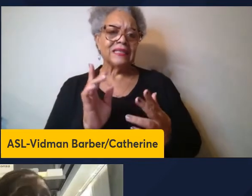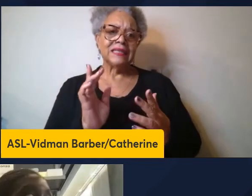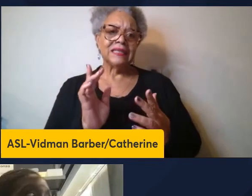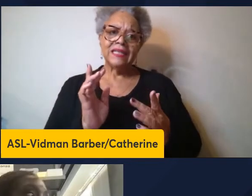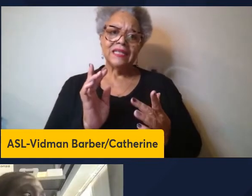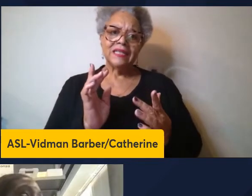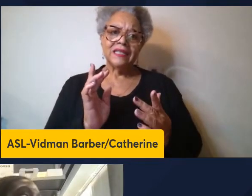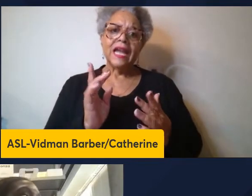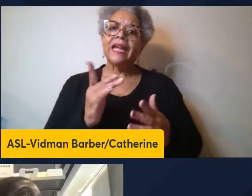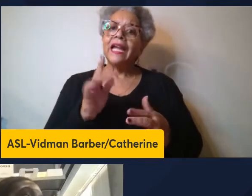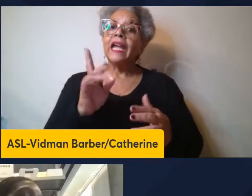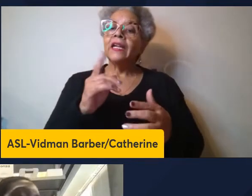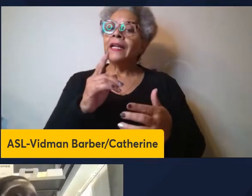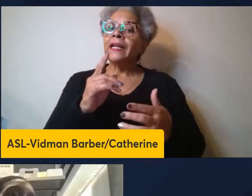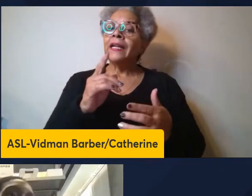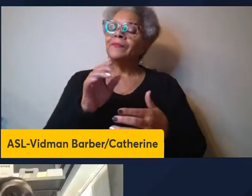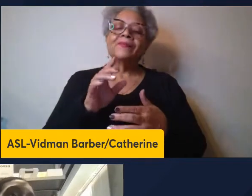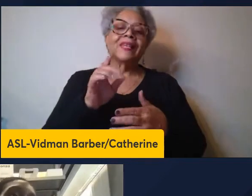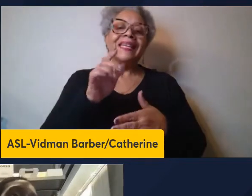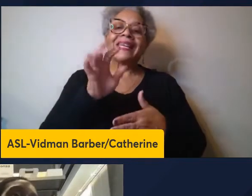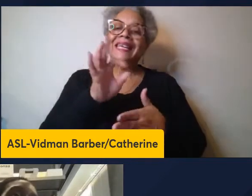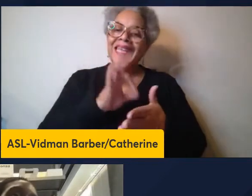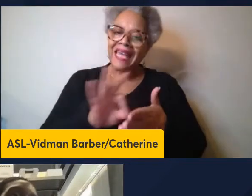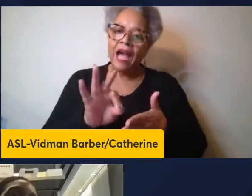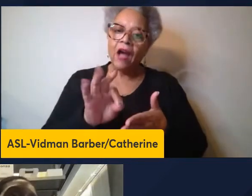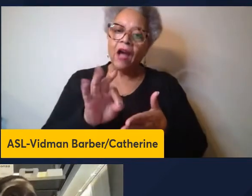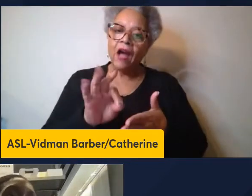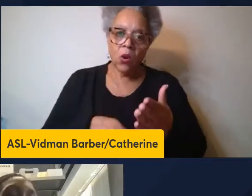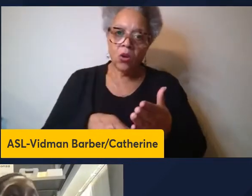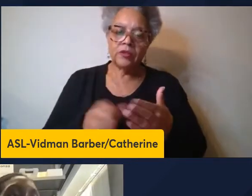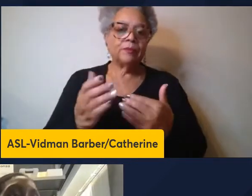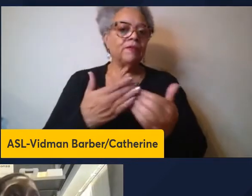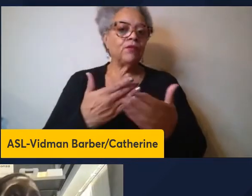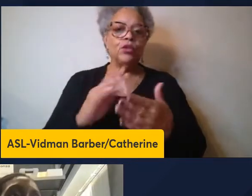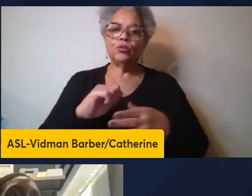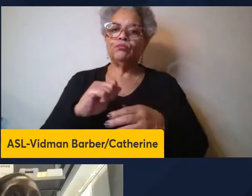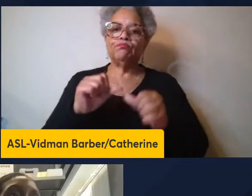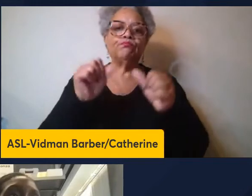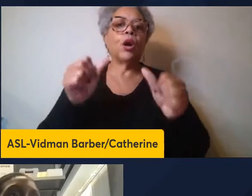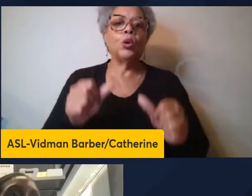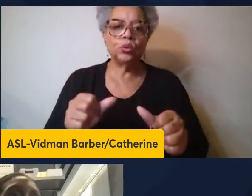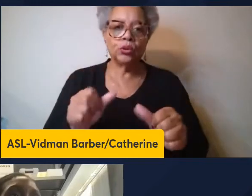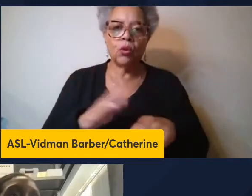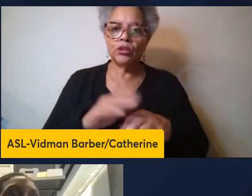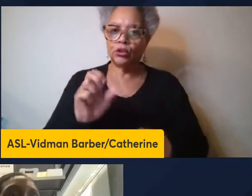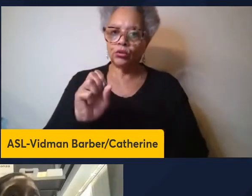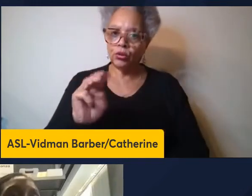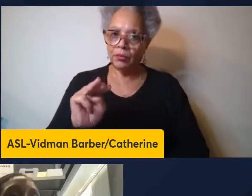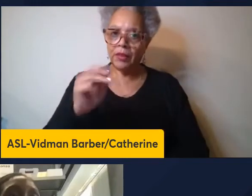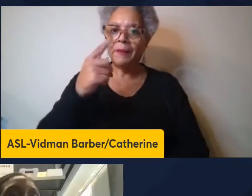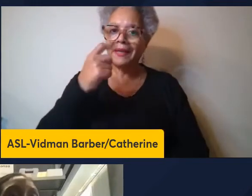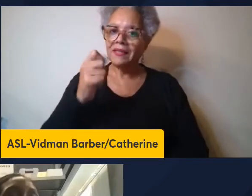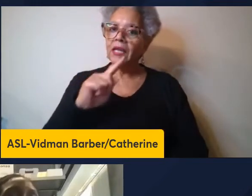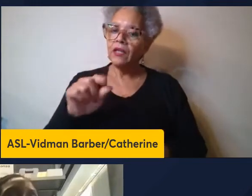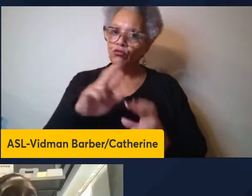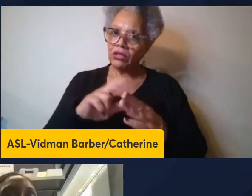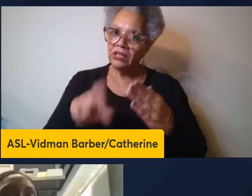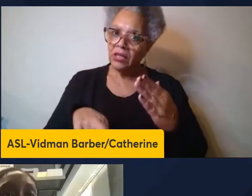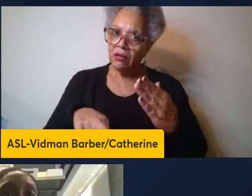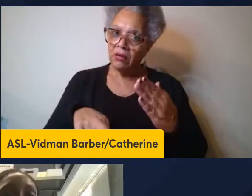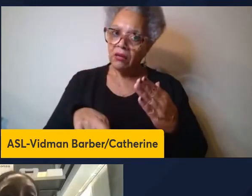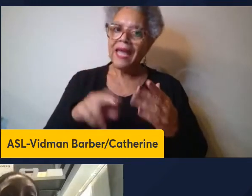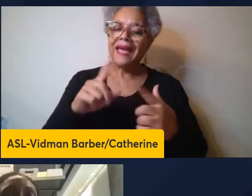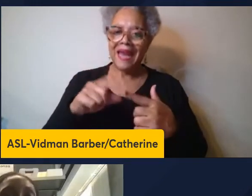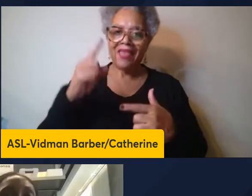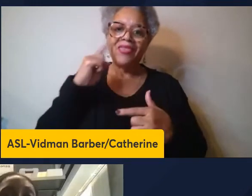count the cost before you post anything. Count the cost of what that could result in. And I think that